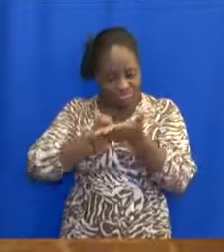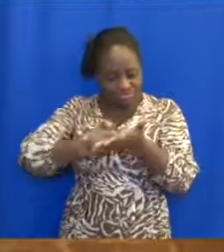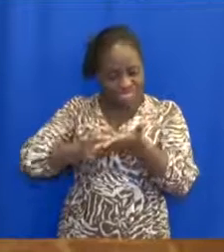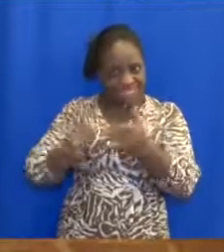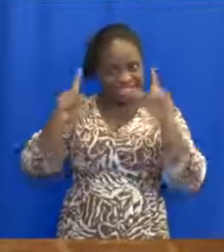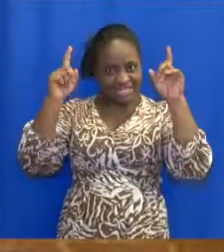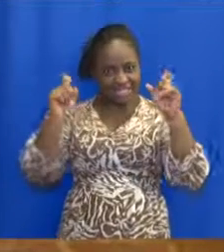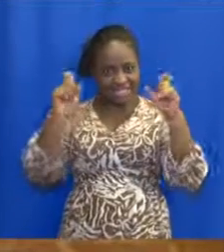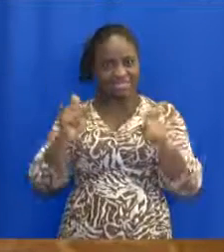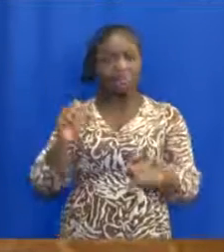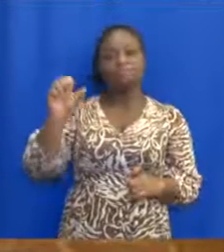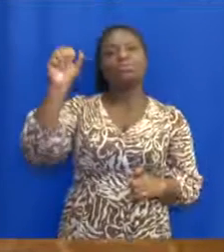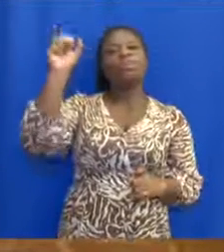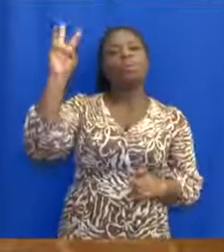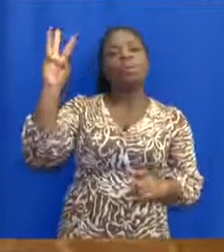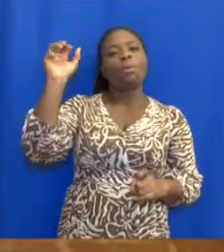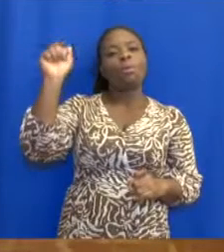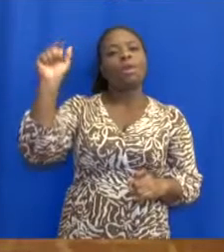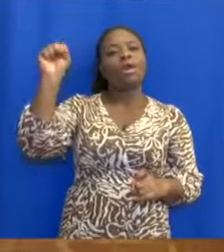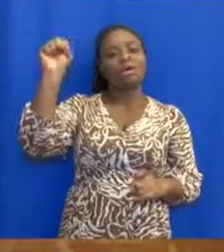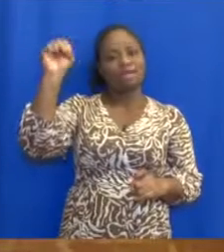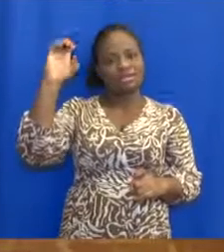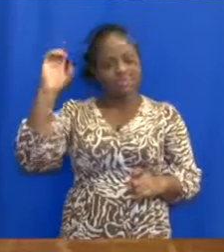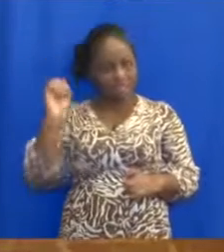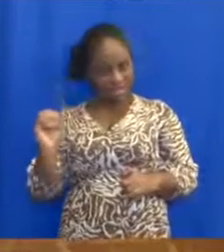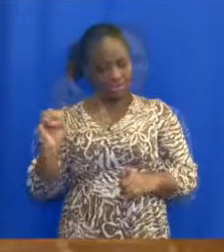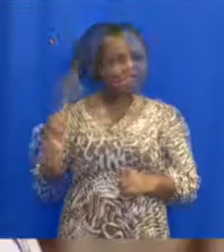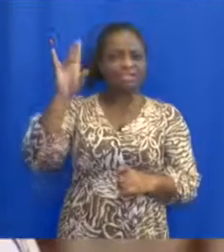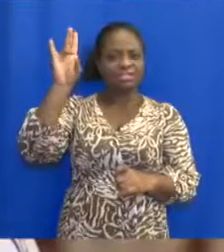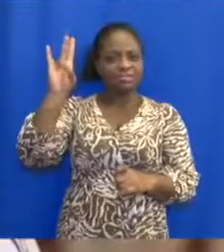Secondary School certificate examination.